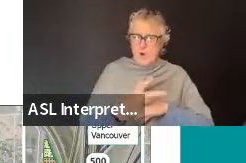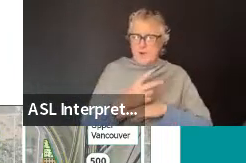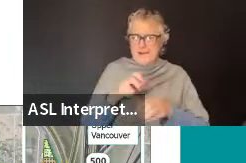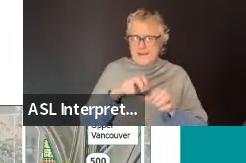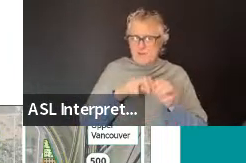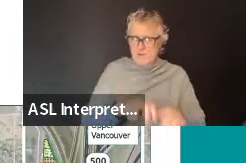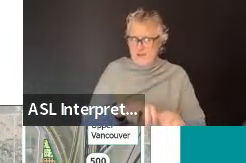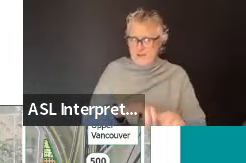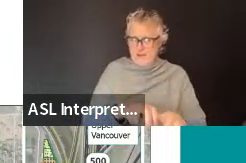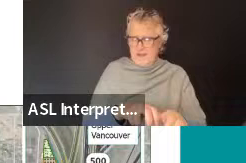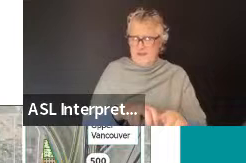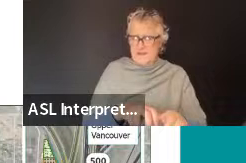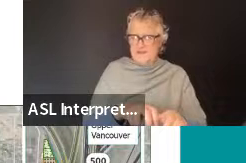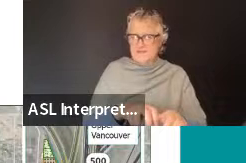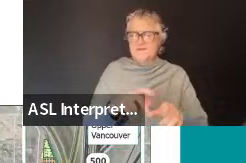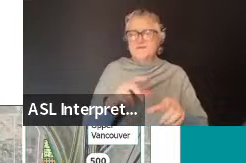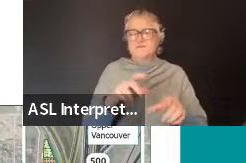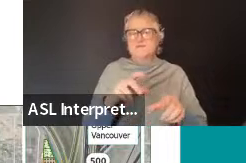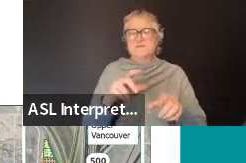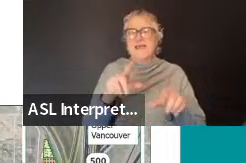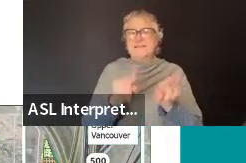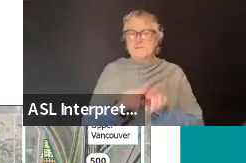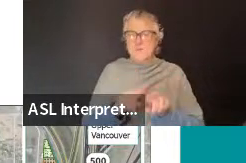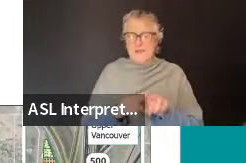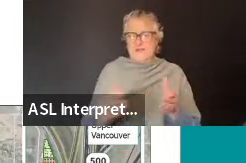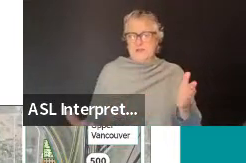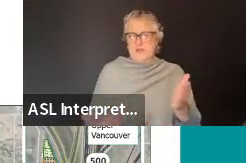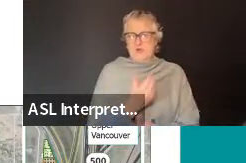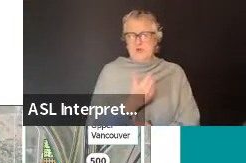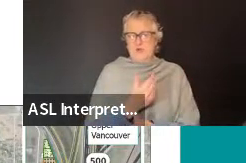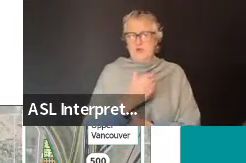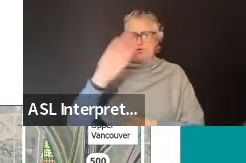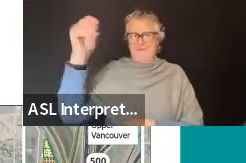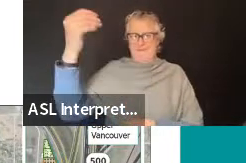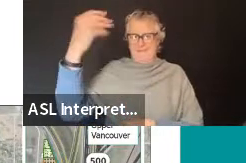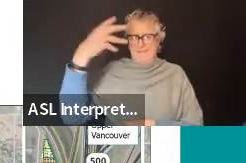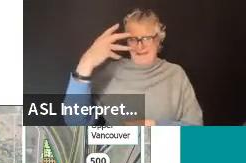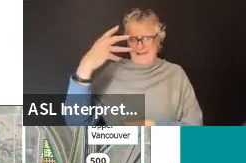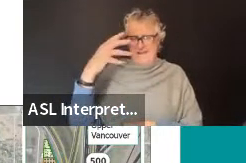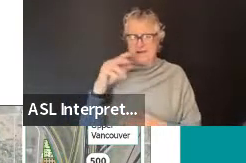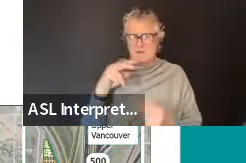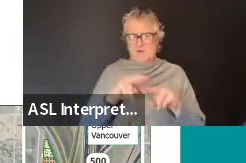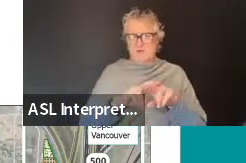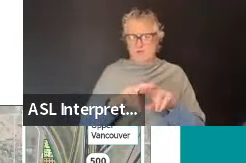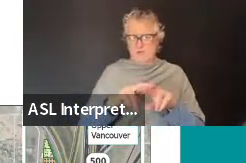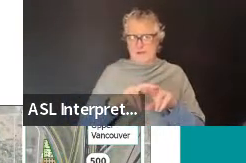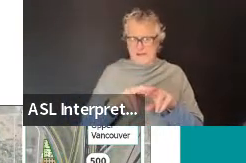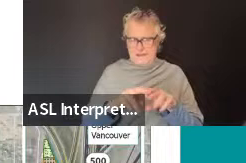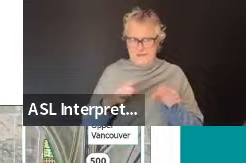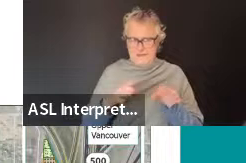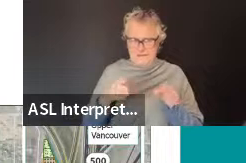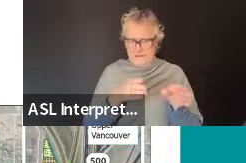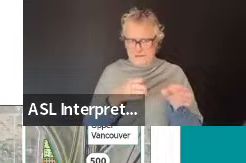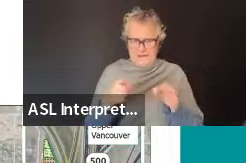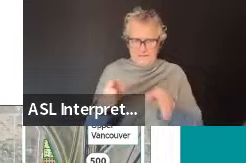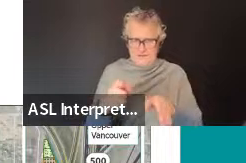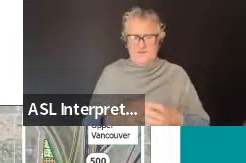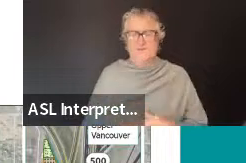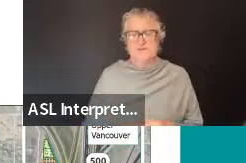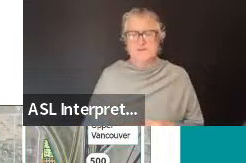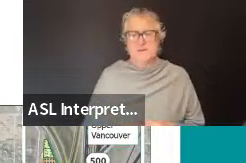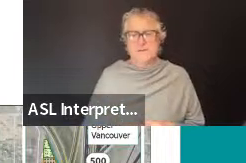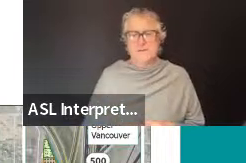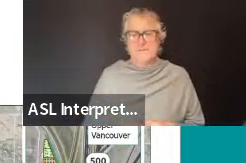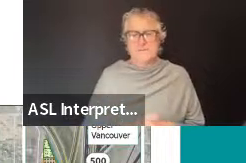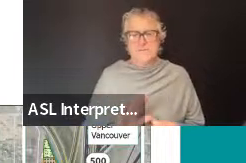new bike and pedestrian facilities and pathways. All of these could require property acquisitions.